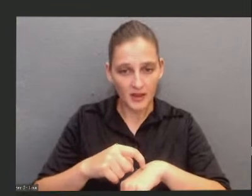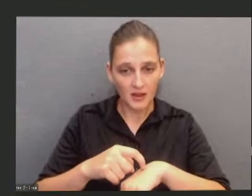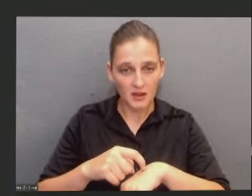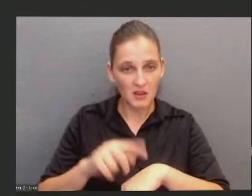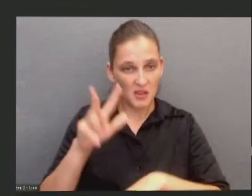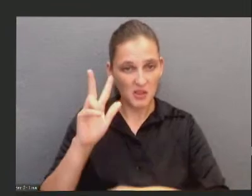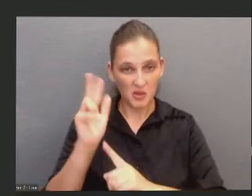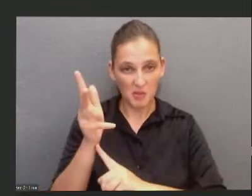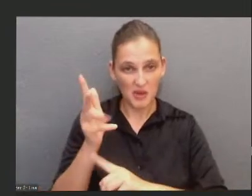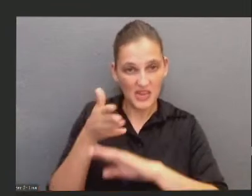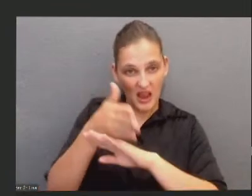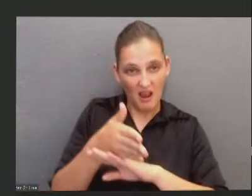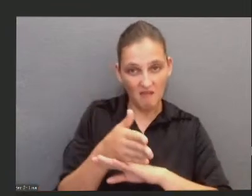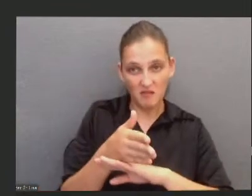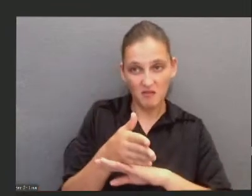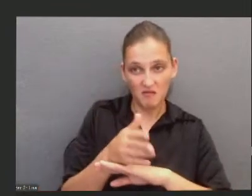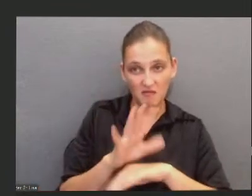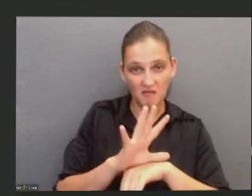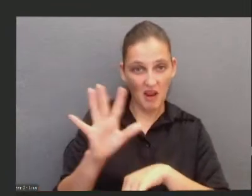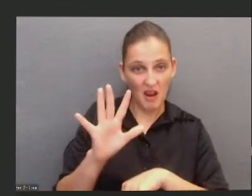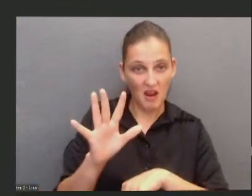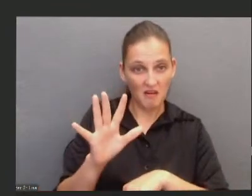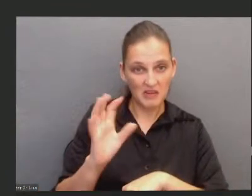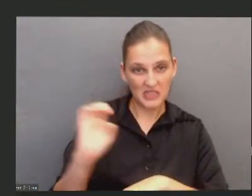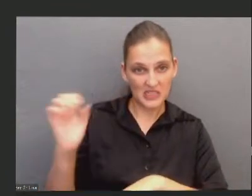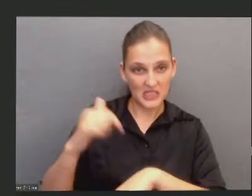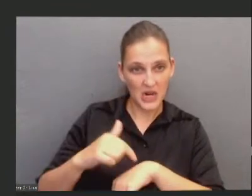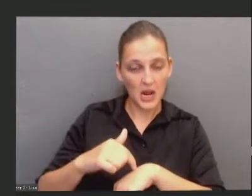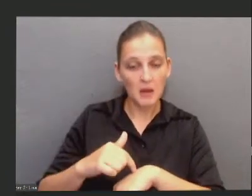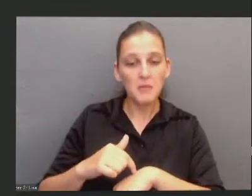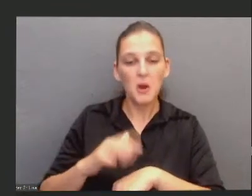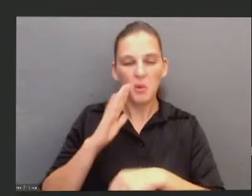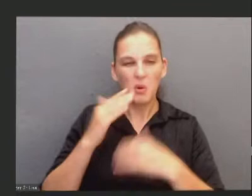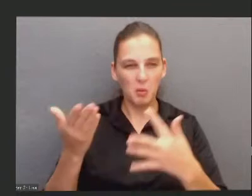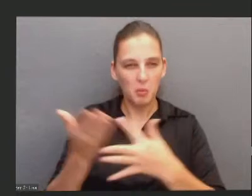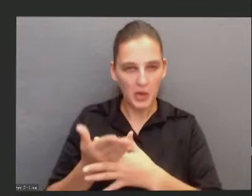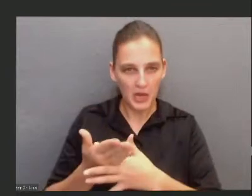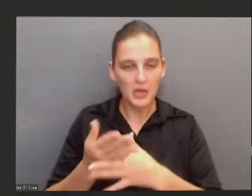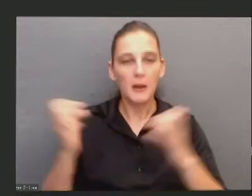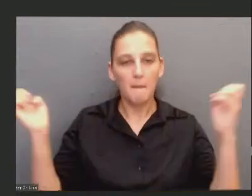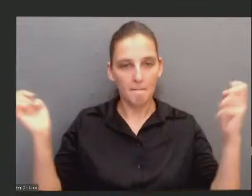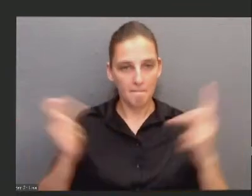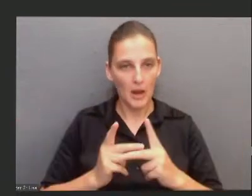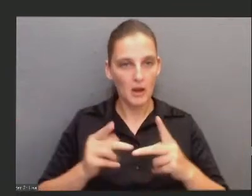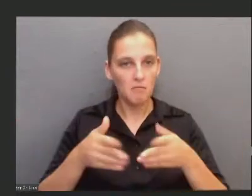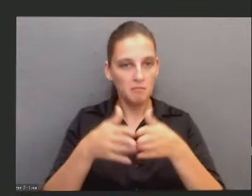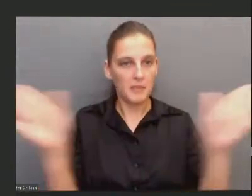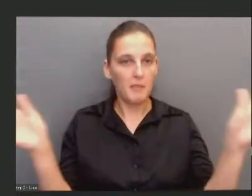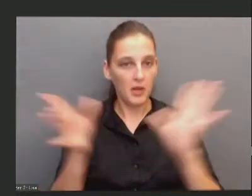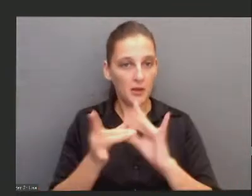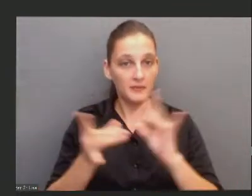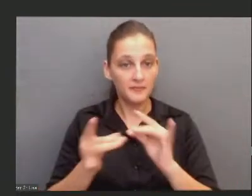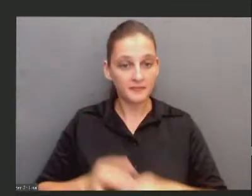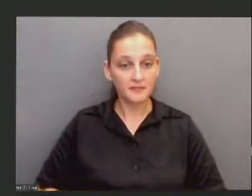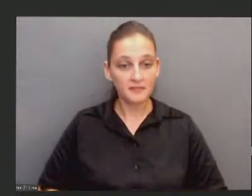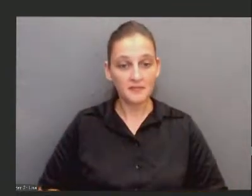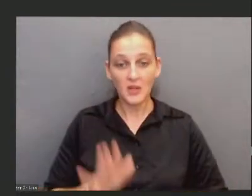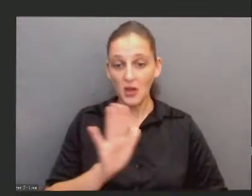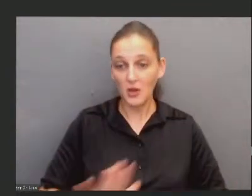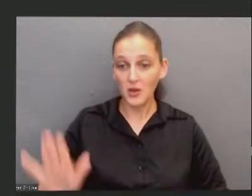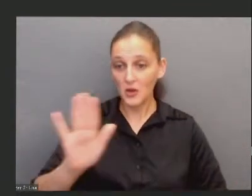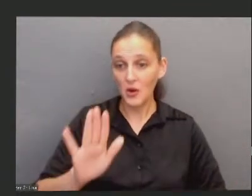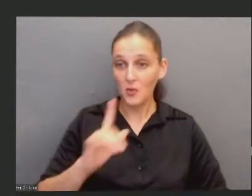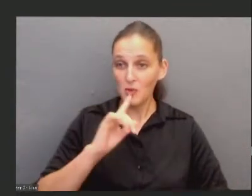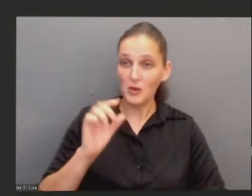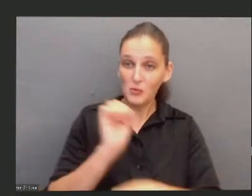will take a brief break, return for public comment. Because of this hard work, I think we can go until